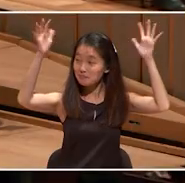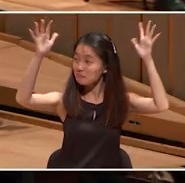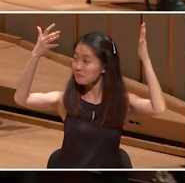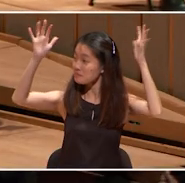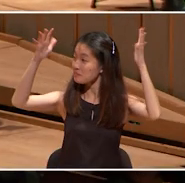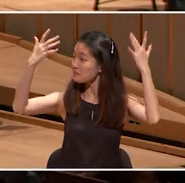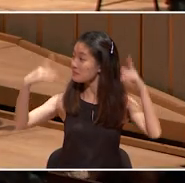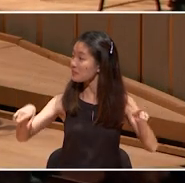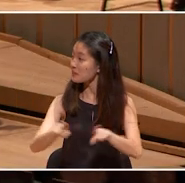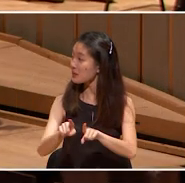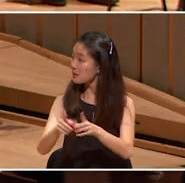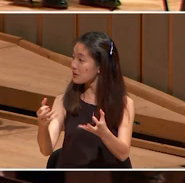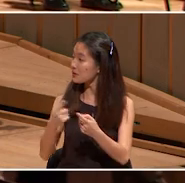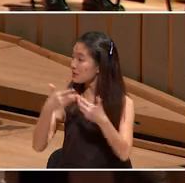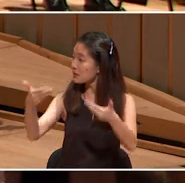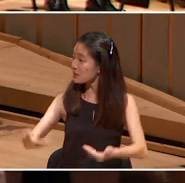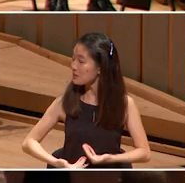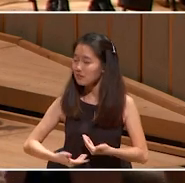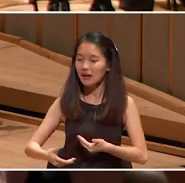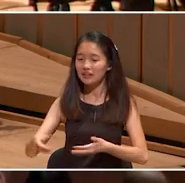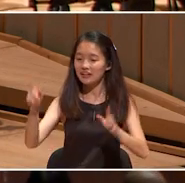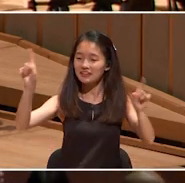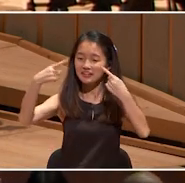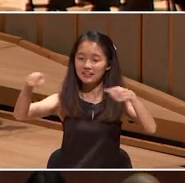I'd like to invite our conductor, Mr. Daryl Ang, back on stage again.